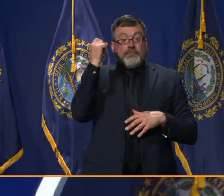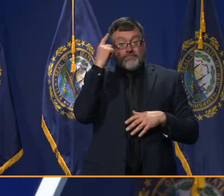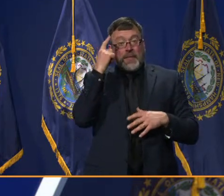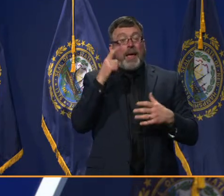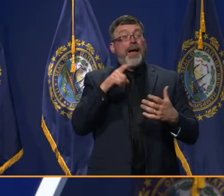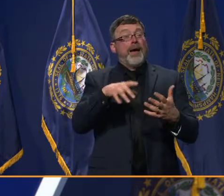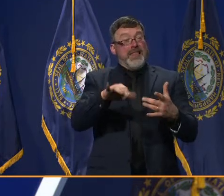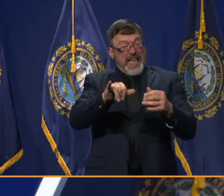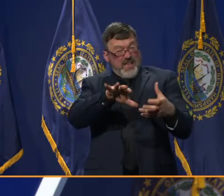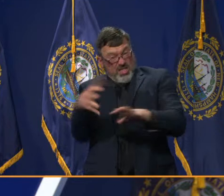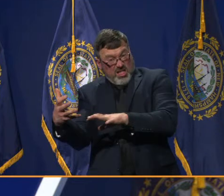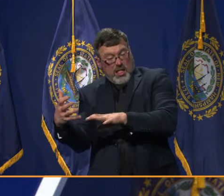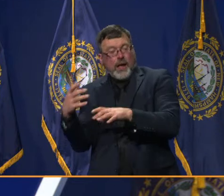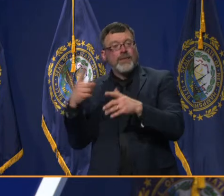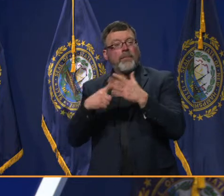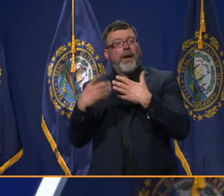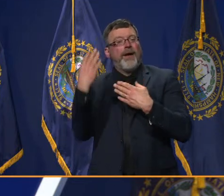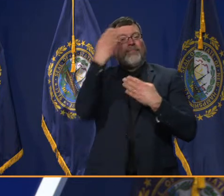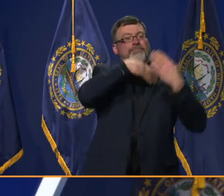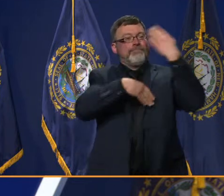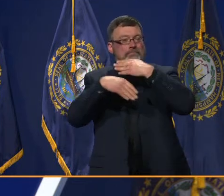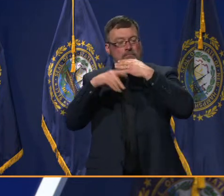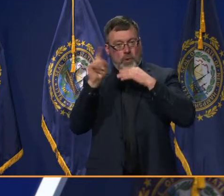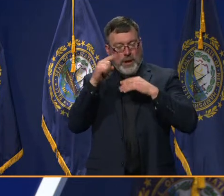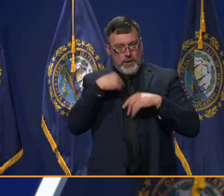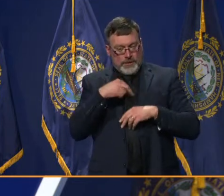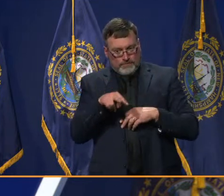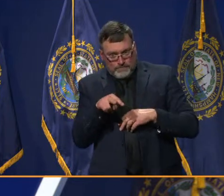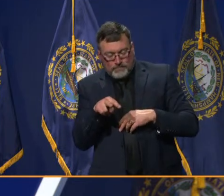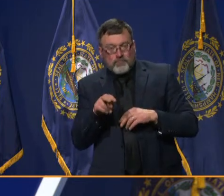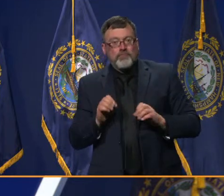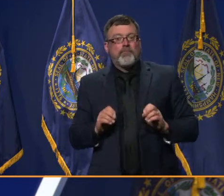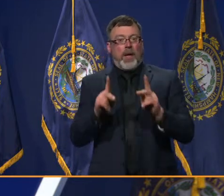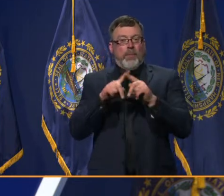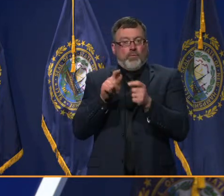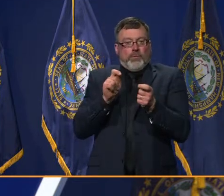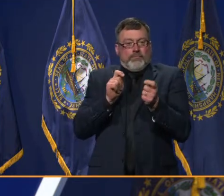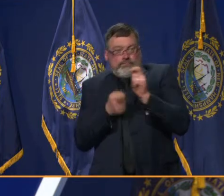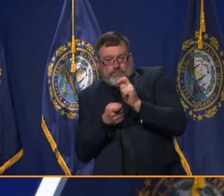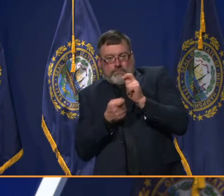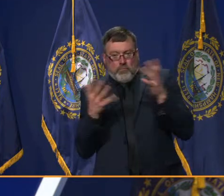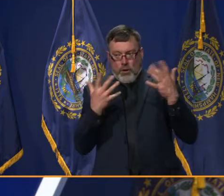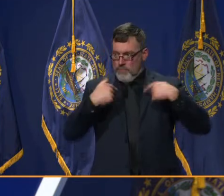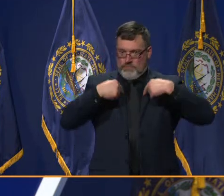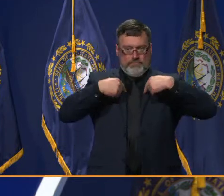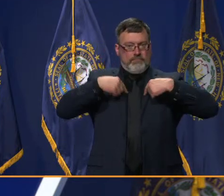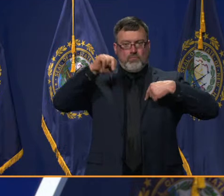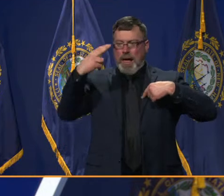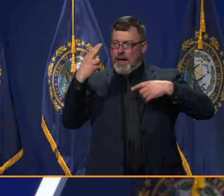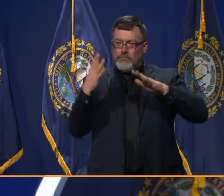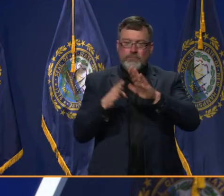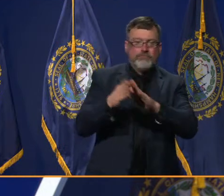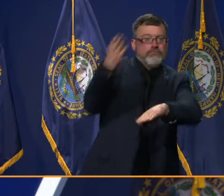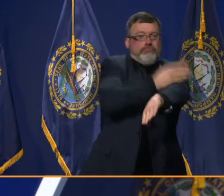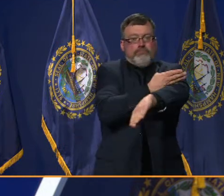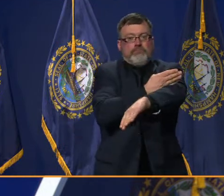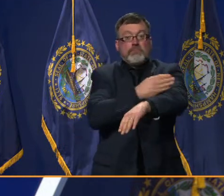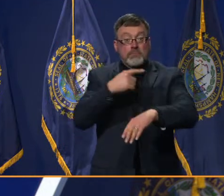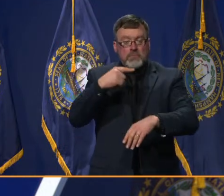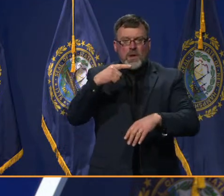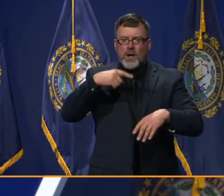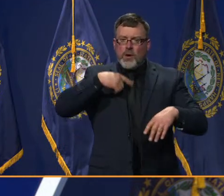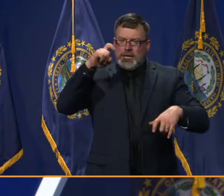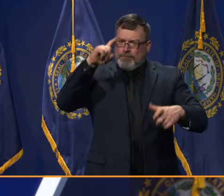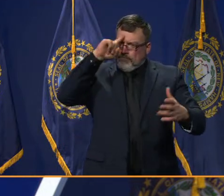a chance to reimagine what can be. But we must set an intention, and it's in that defined purpose that we create our